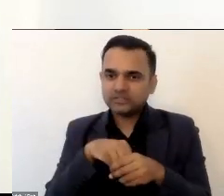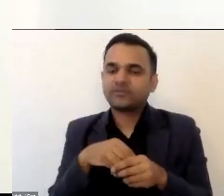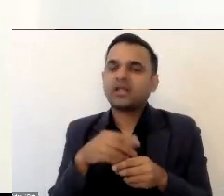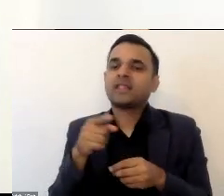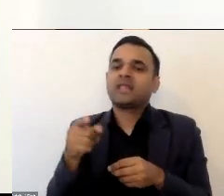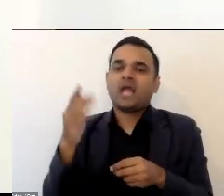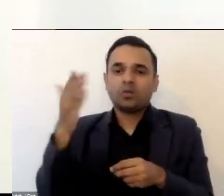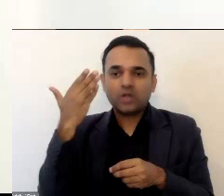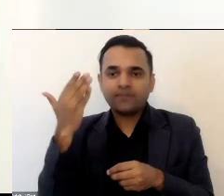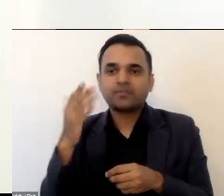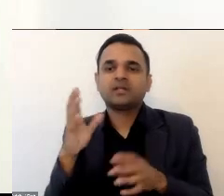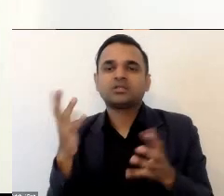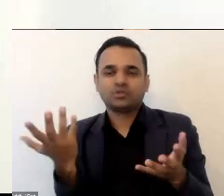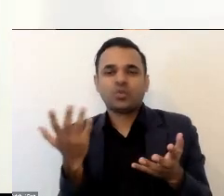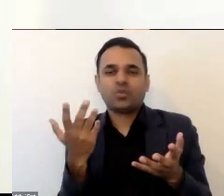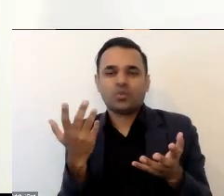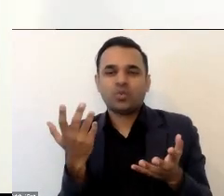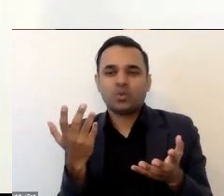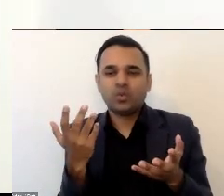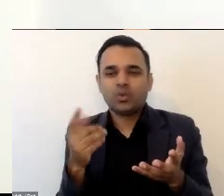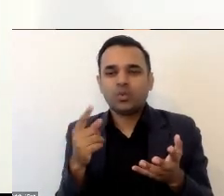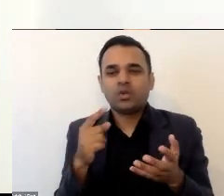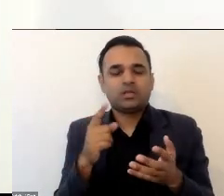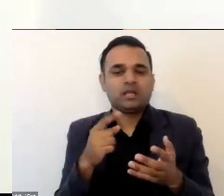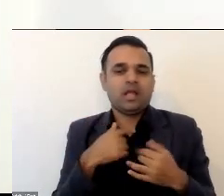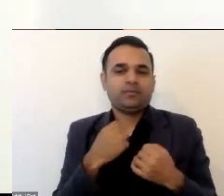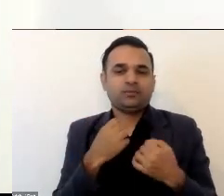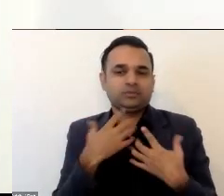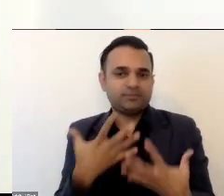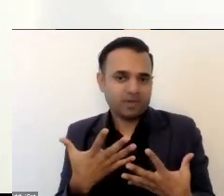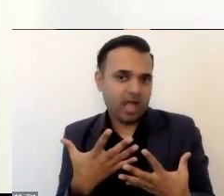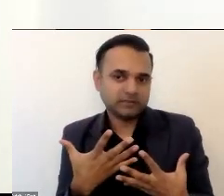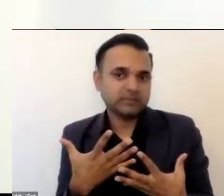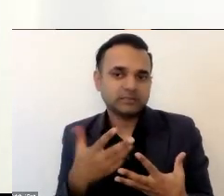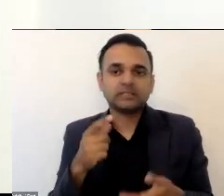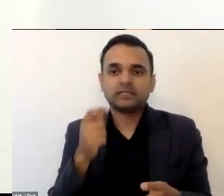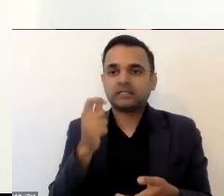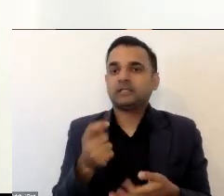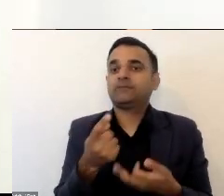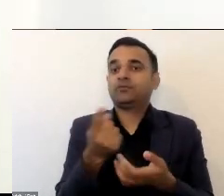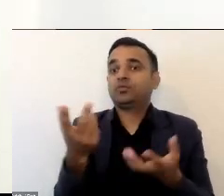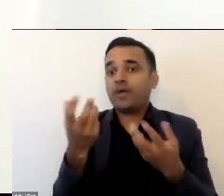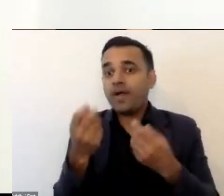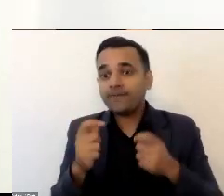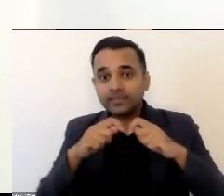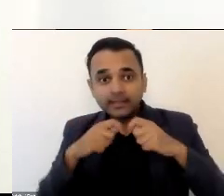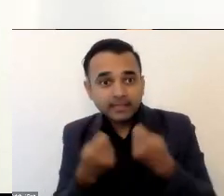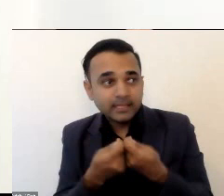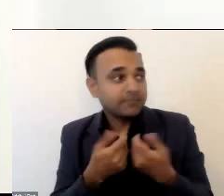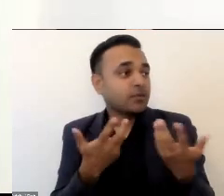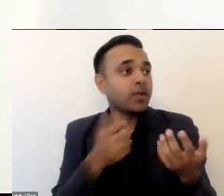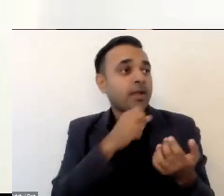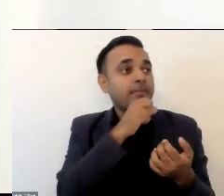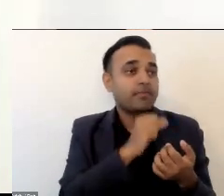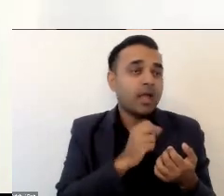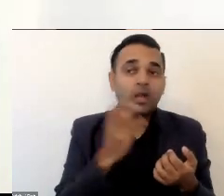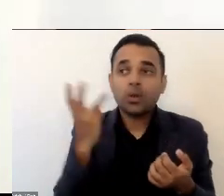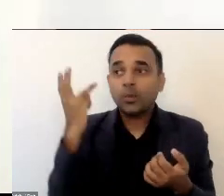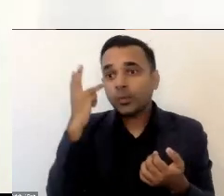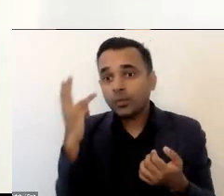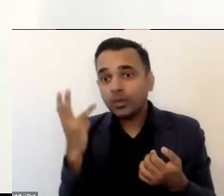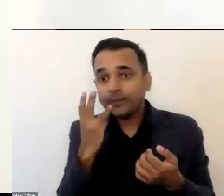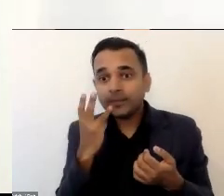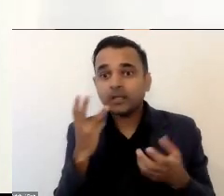that has men and women and a whole range of strengths